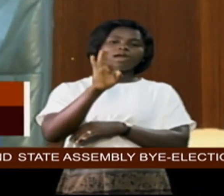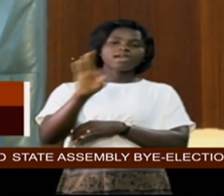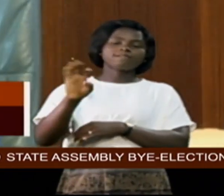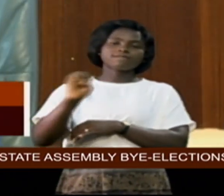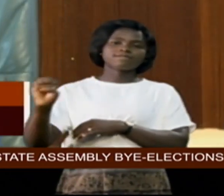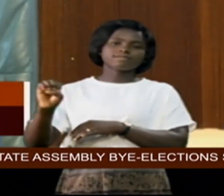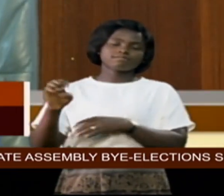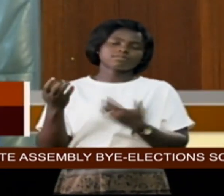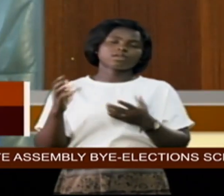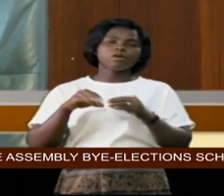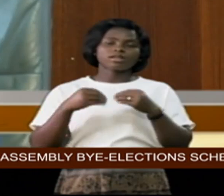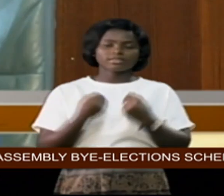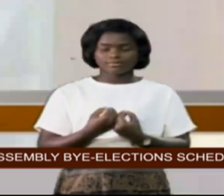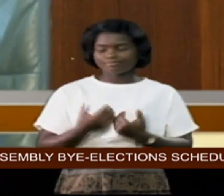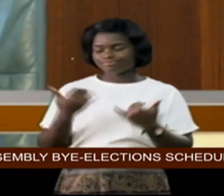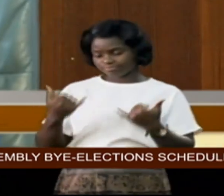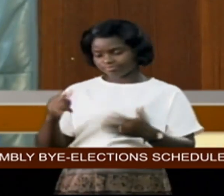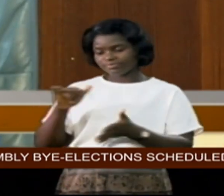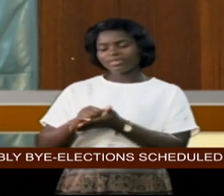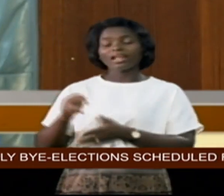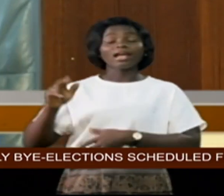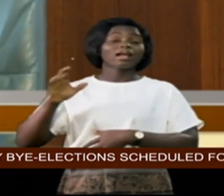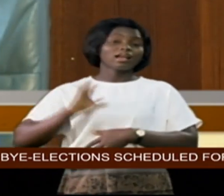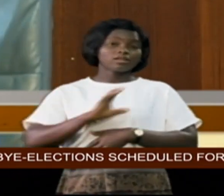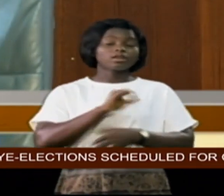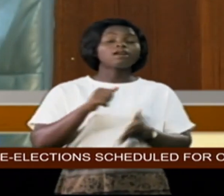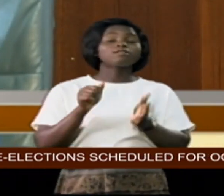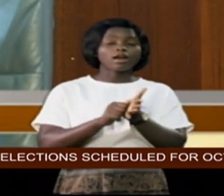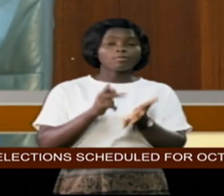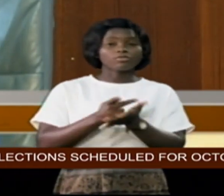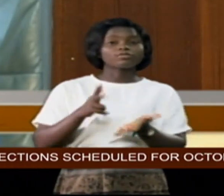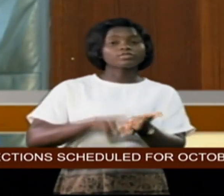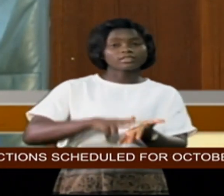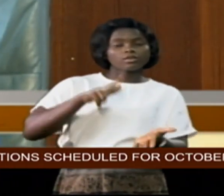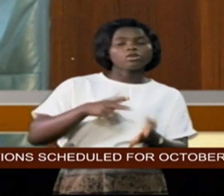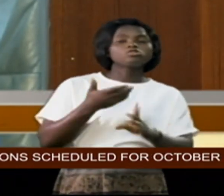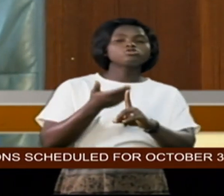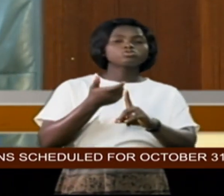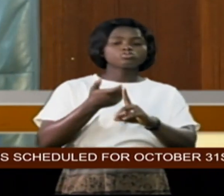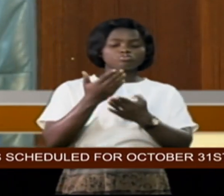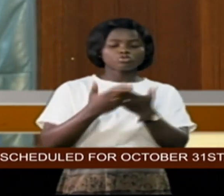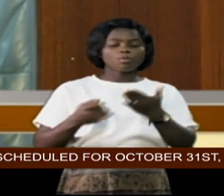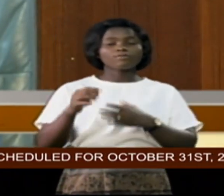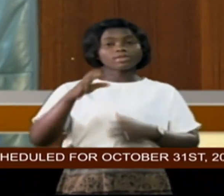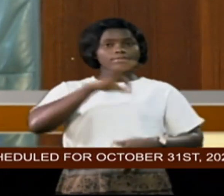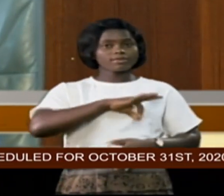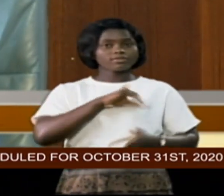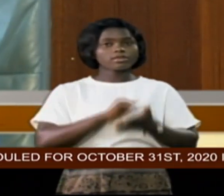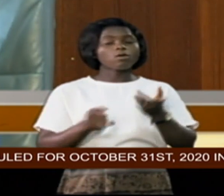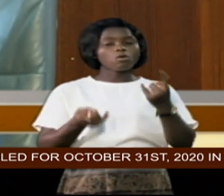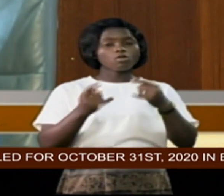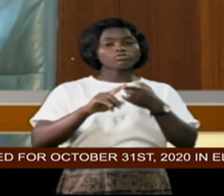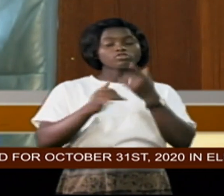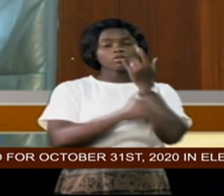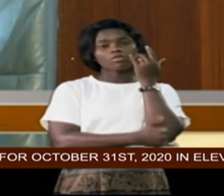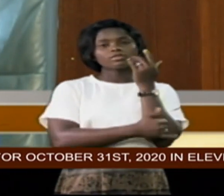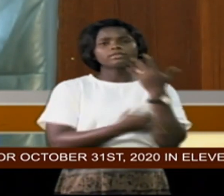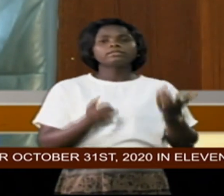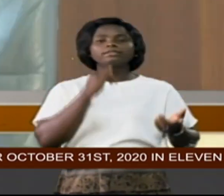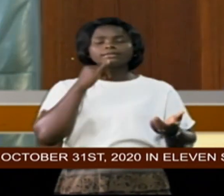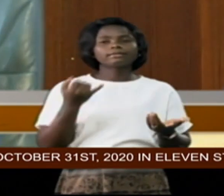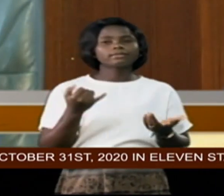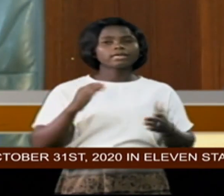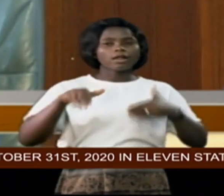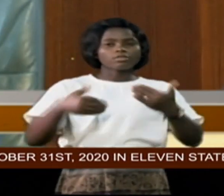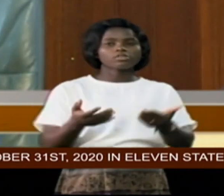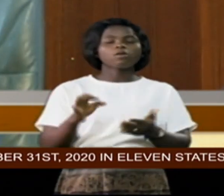Council has approved the ratification, some of the benefits that will come to the country would include allocation of coffee development projects.